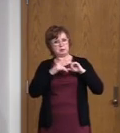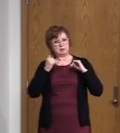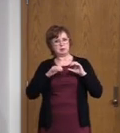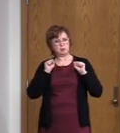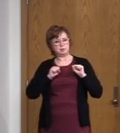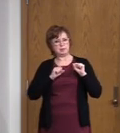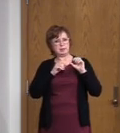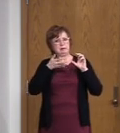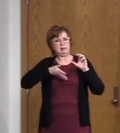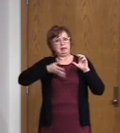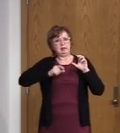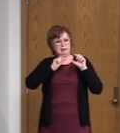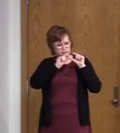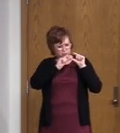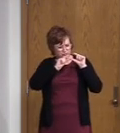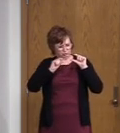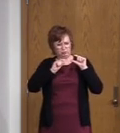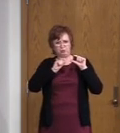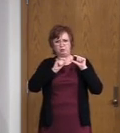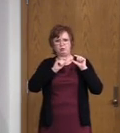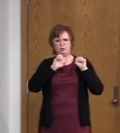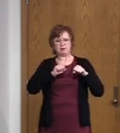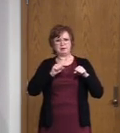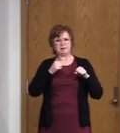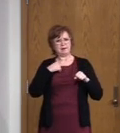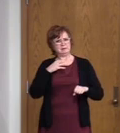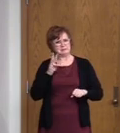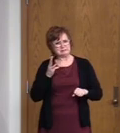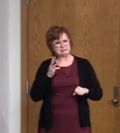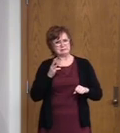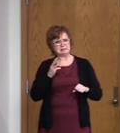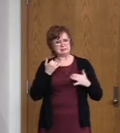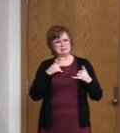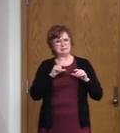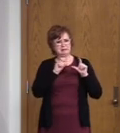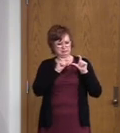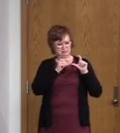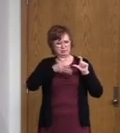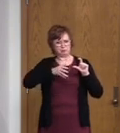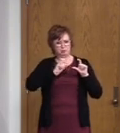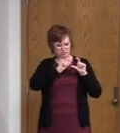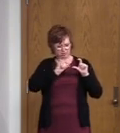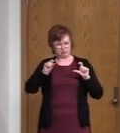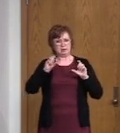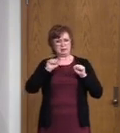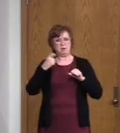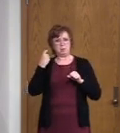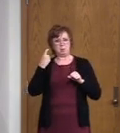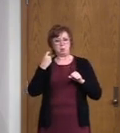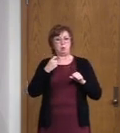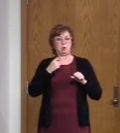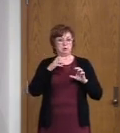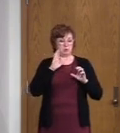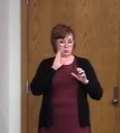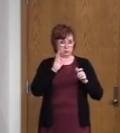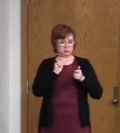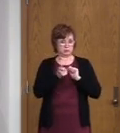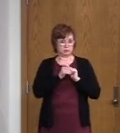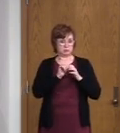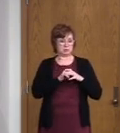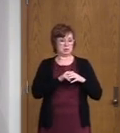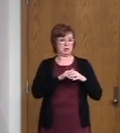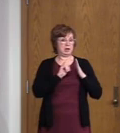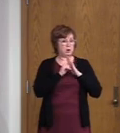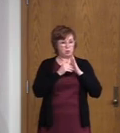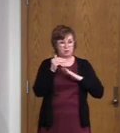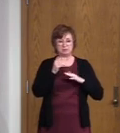So with Derek on the line, I'm going to rely on Derek, but Derek, do you know the answer to that question about how frequent we're getting 6 dose?